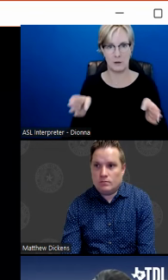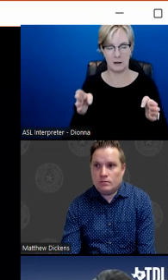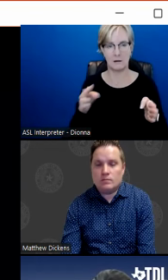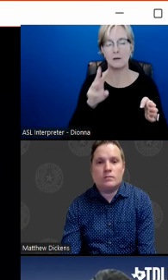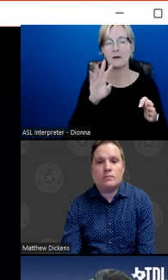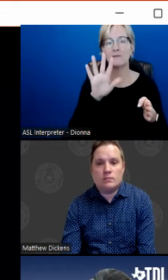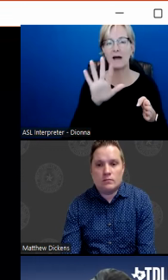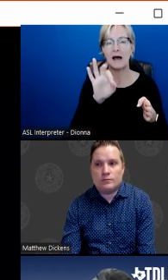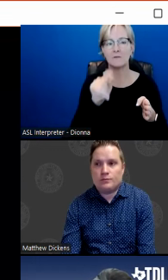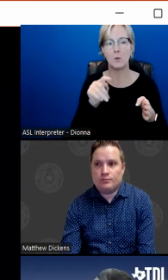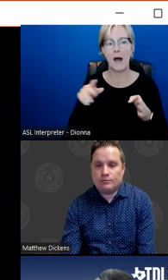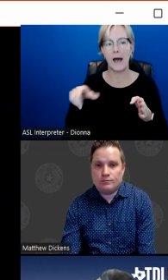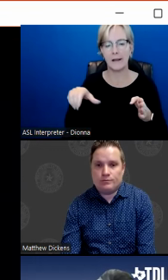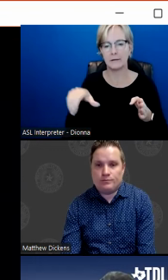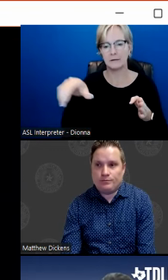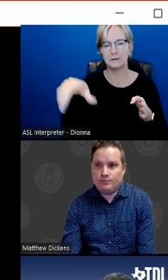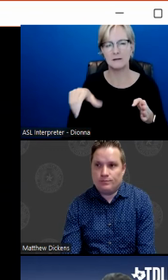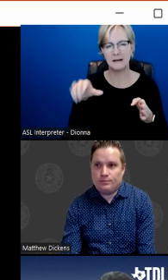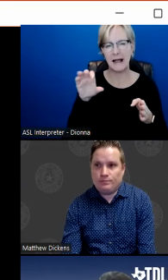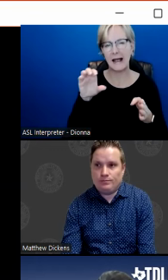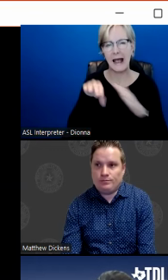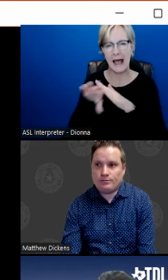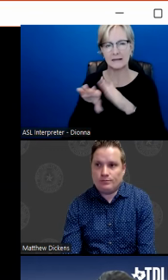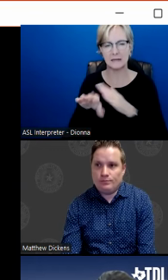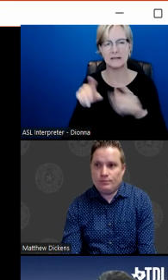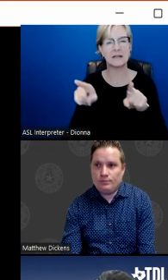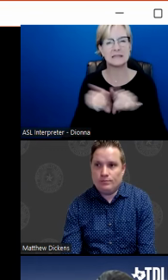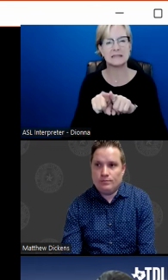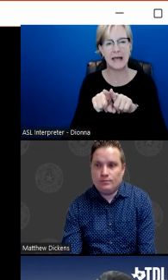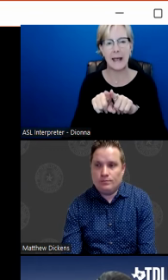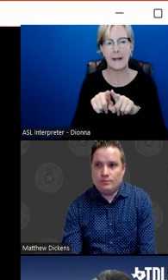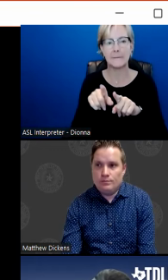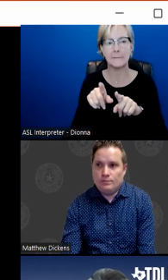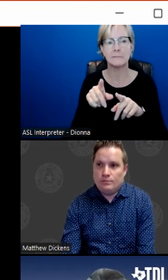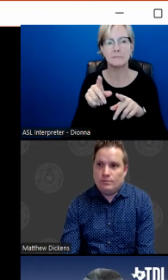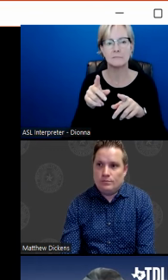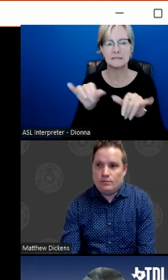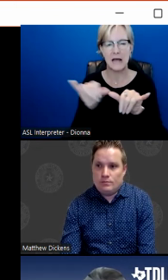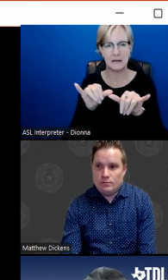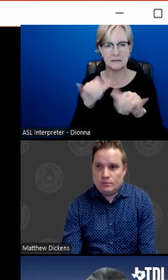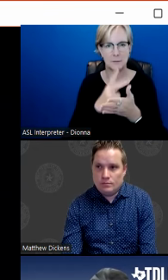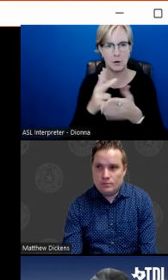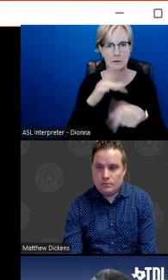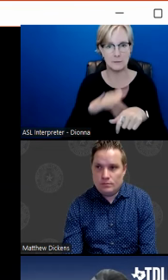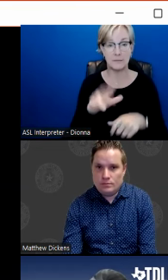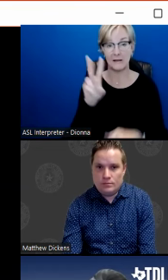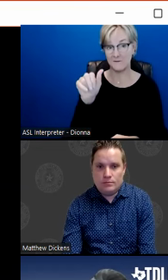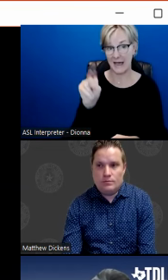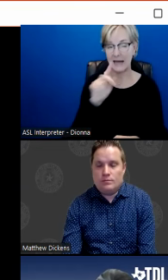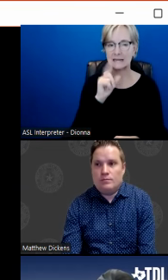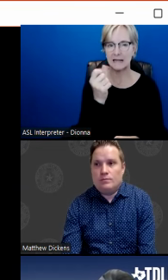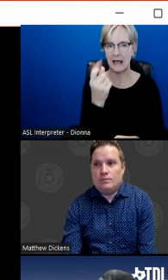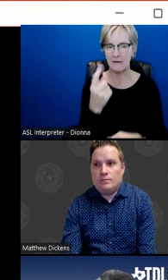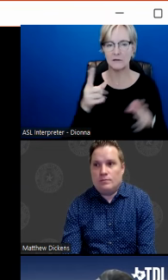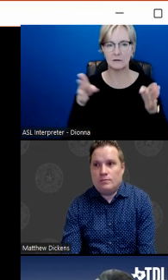wide access aisle. That's the same depth as the parking space itself. The van accessible parking space is 11 foot